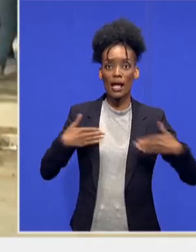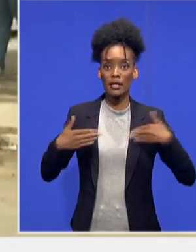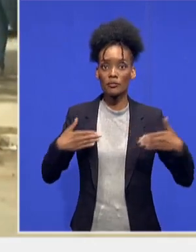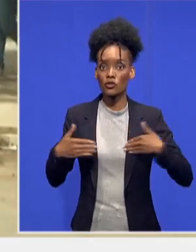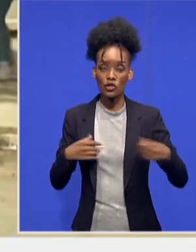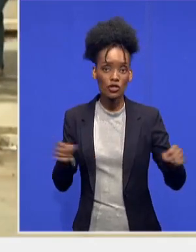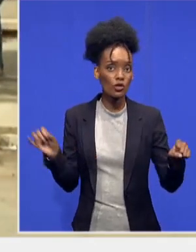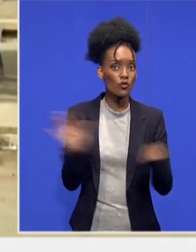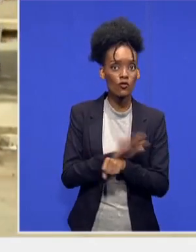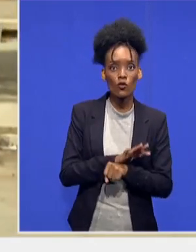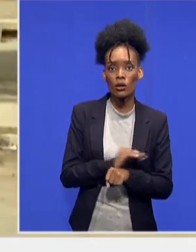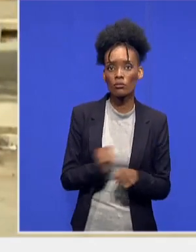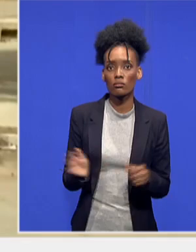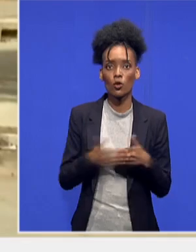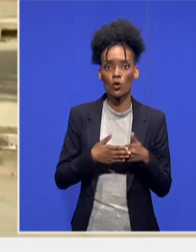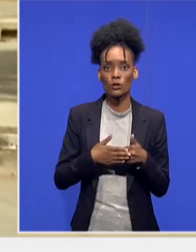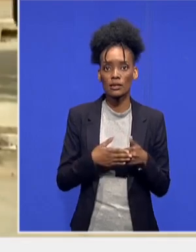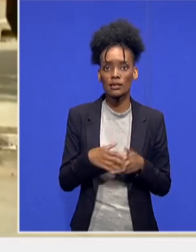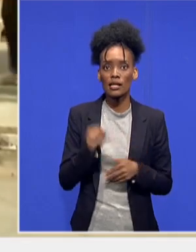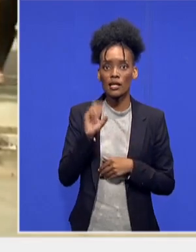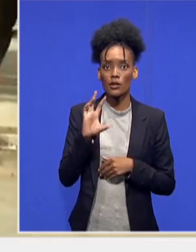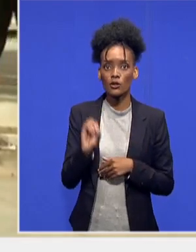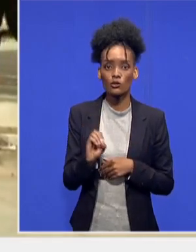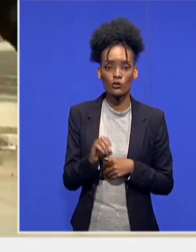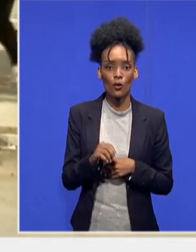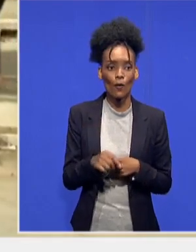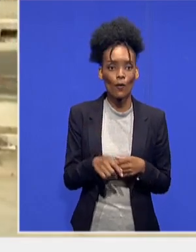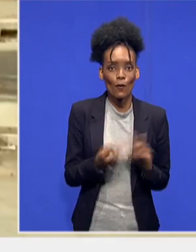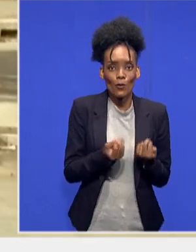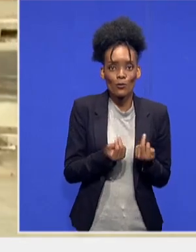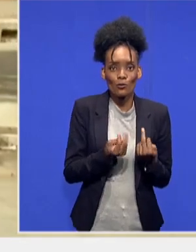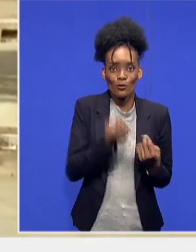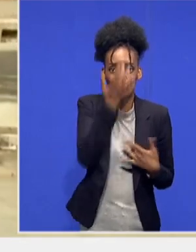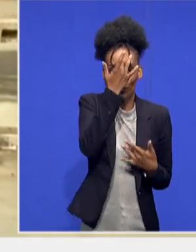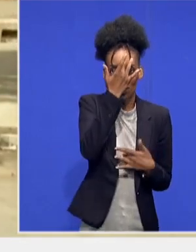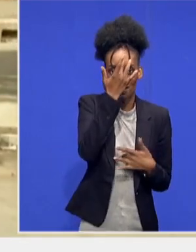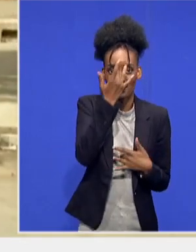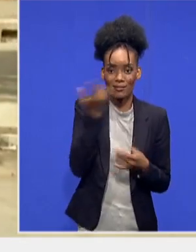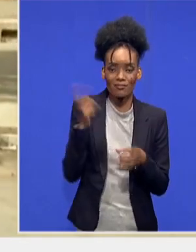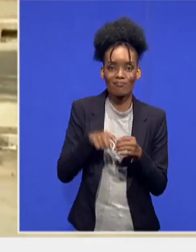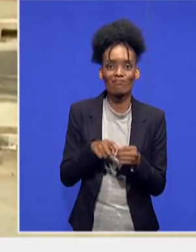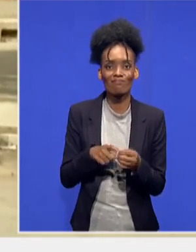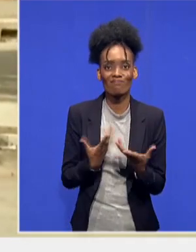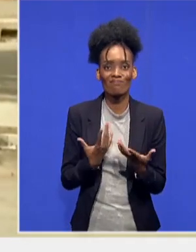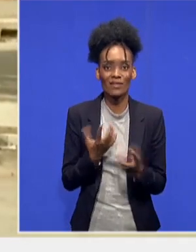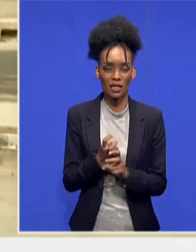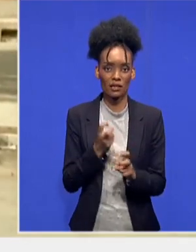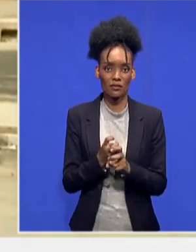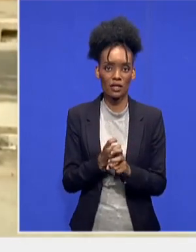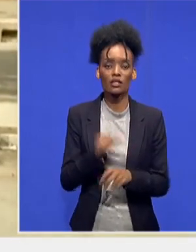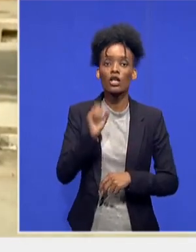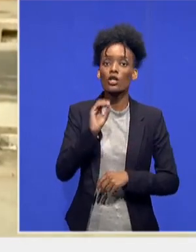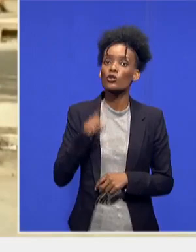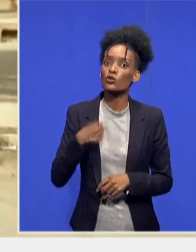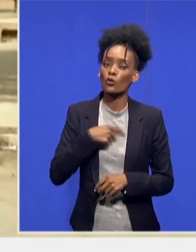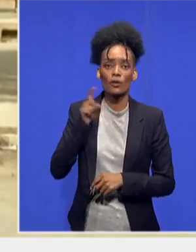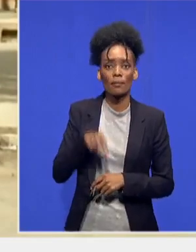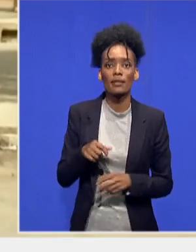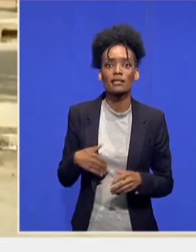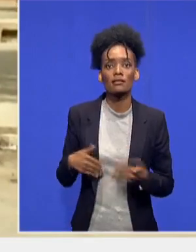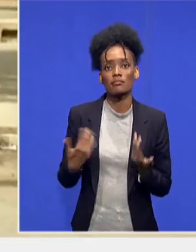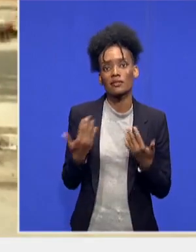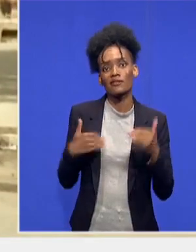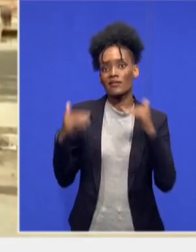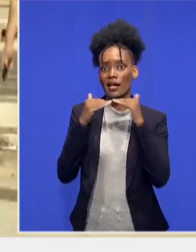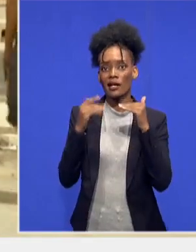it's difficult to can admit patients, and as a result, we've got to be fair to our people and say it is not of our